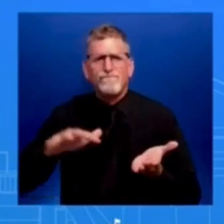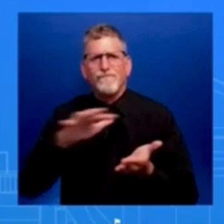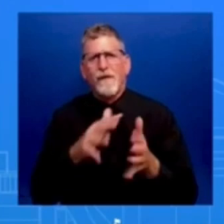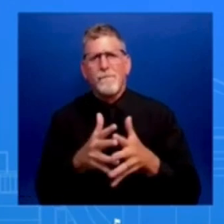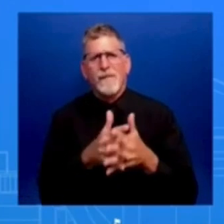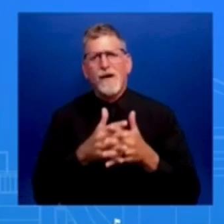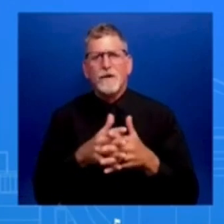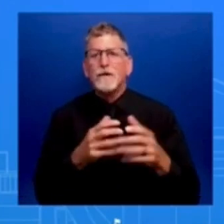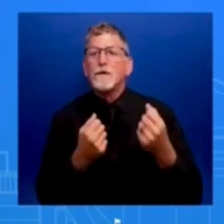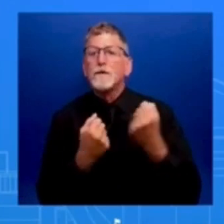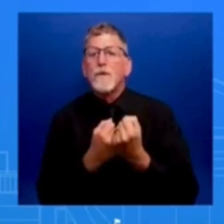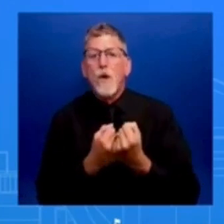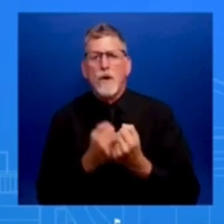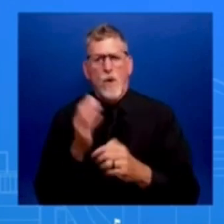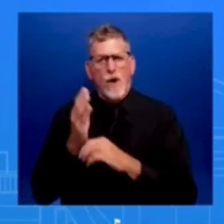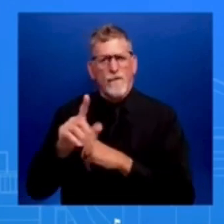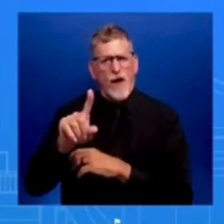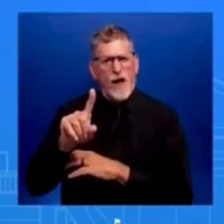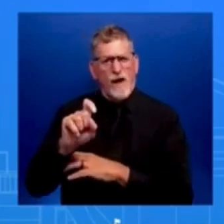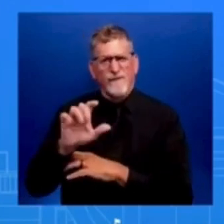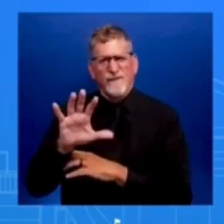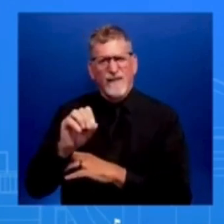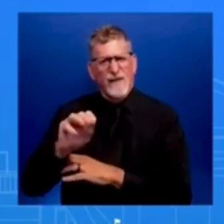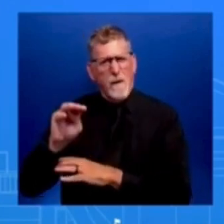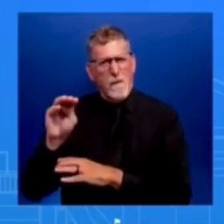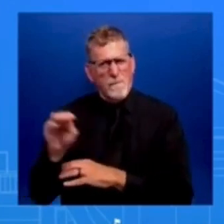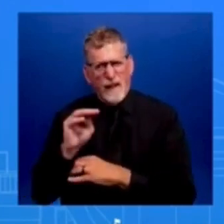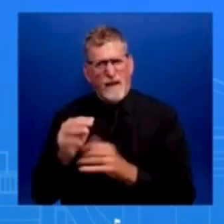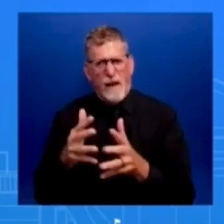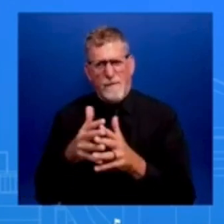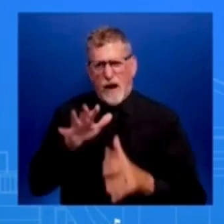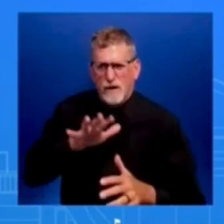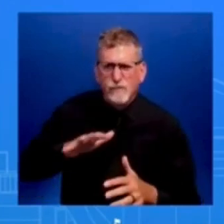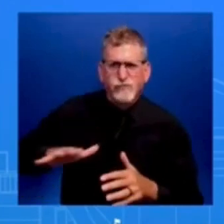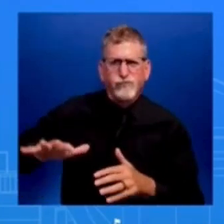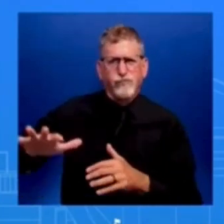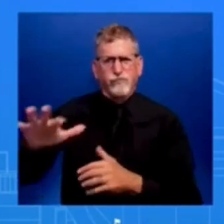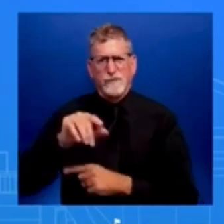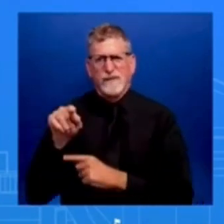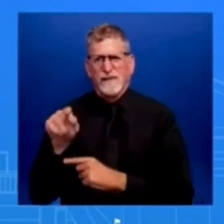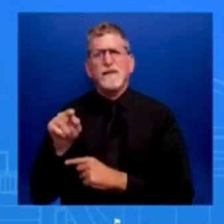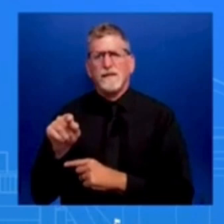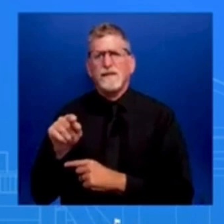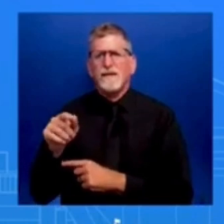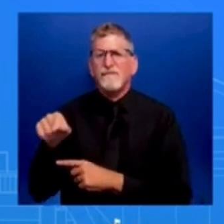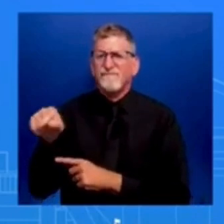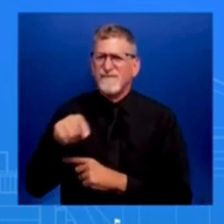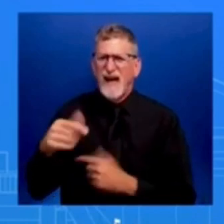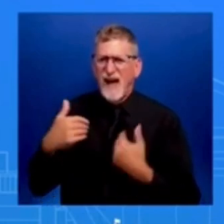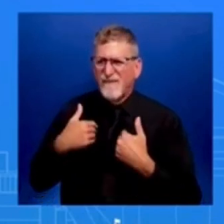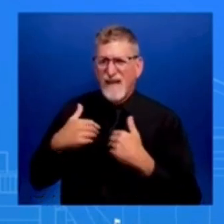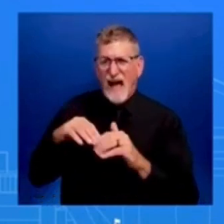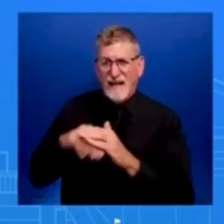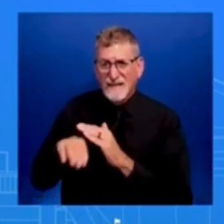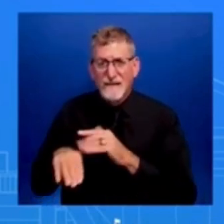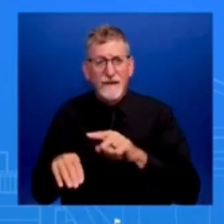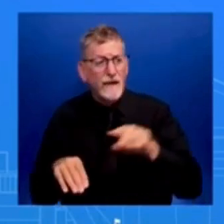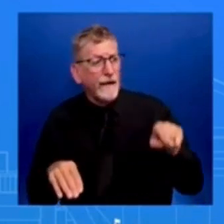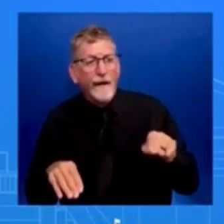news on mental health parity builds on steps we've already taken to tackle the mental health crisis,